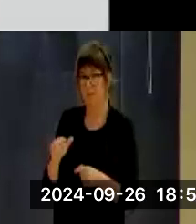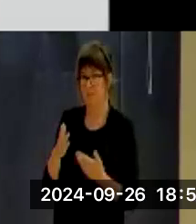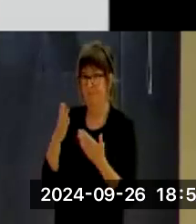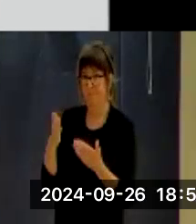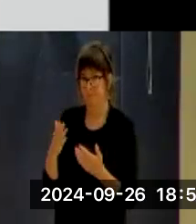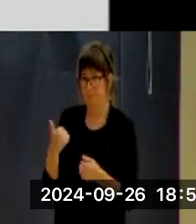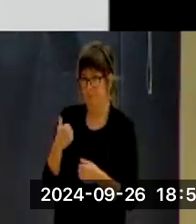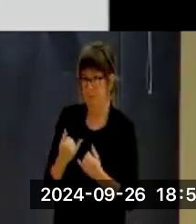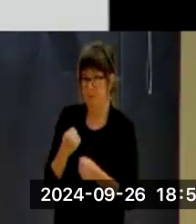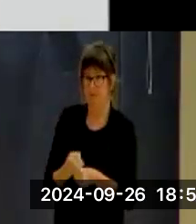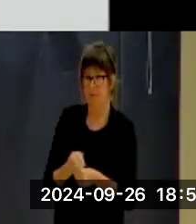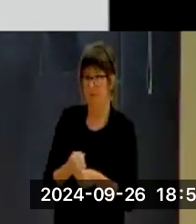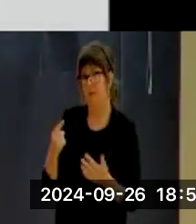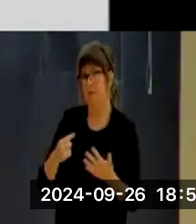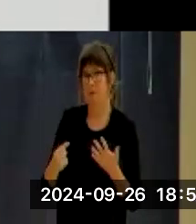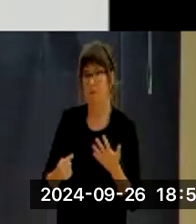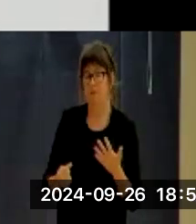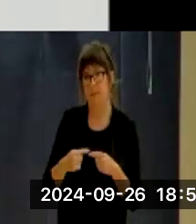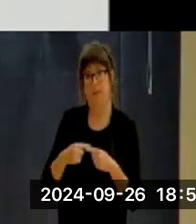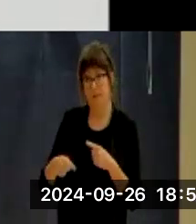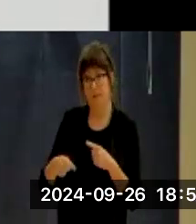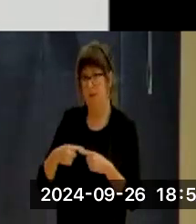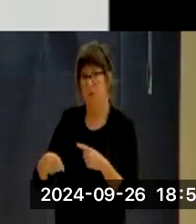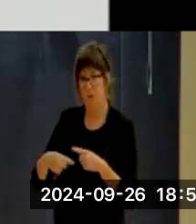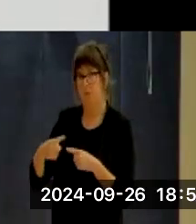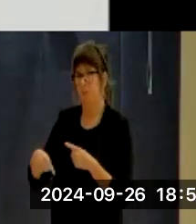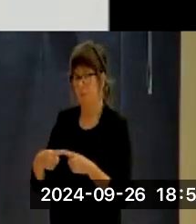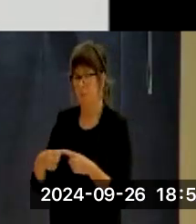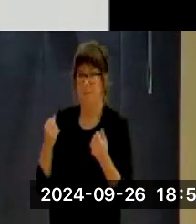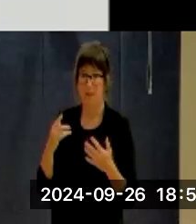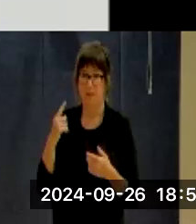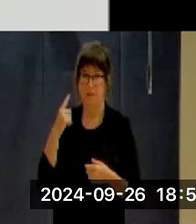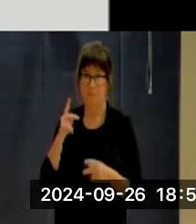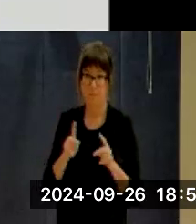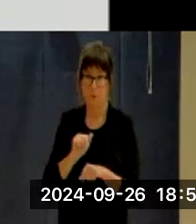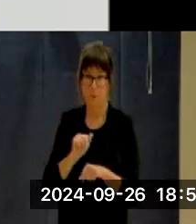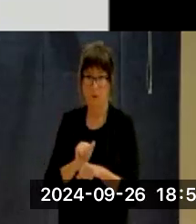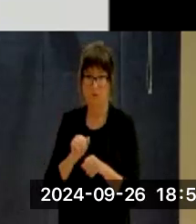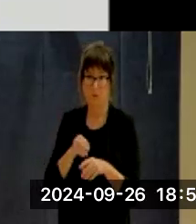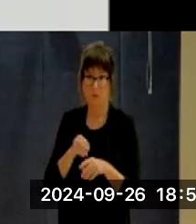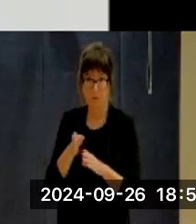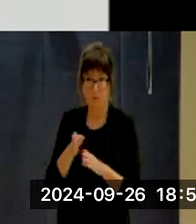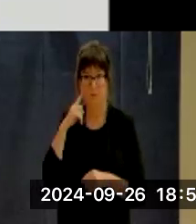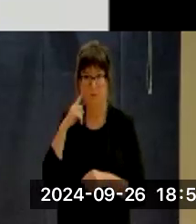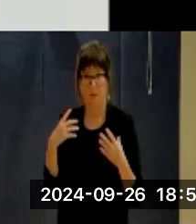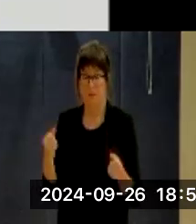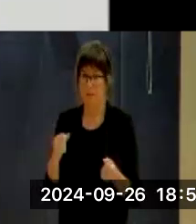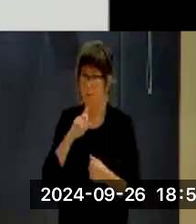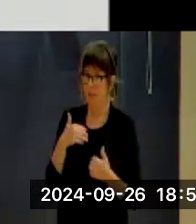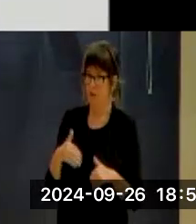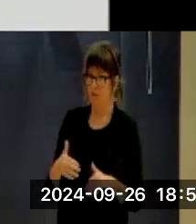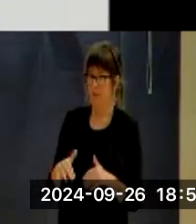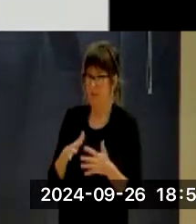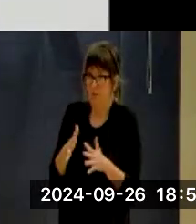on. It's kind of an ongoing cycle, and a lot of mental health peers are kind of nervous about the direction that the state is going.